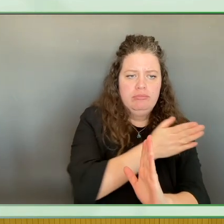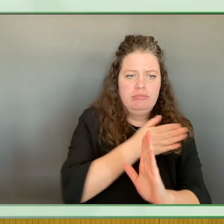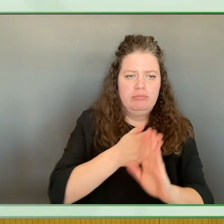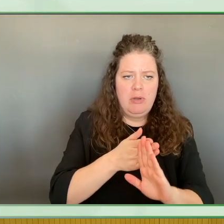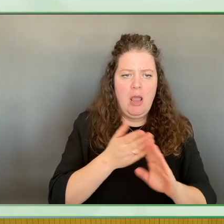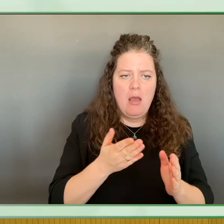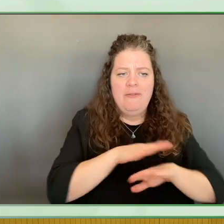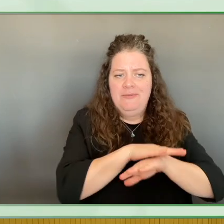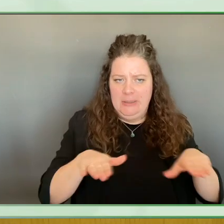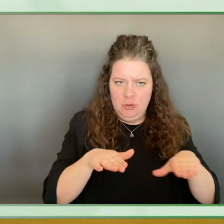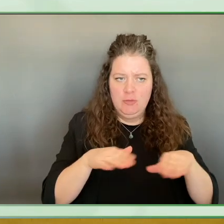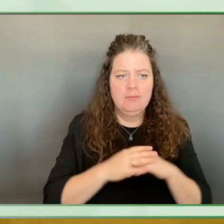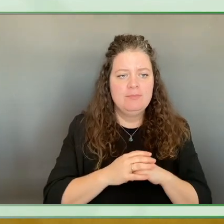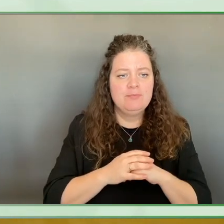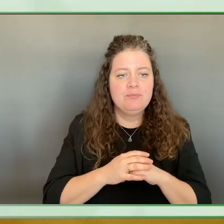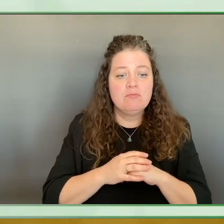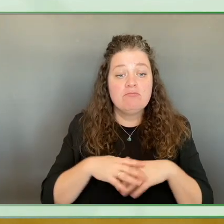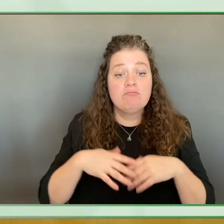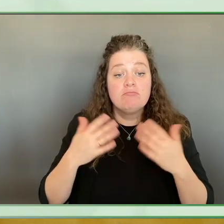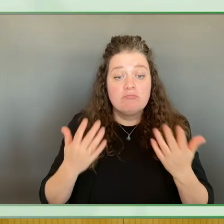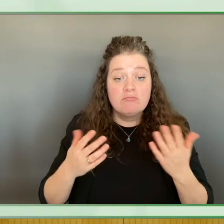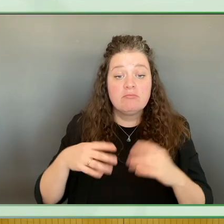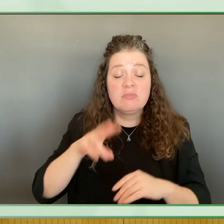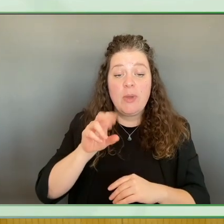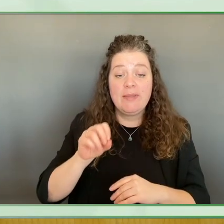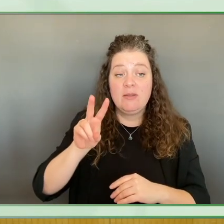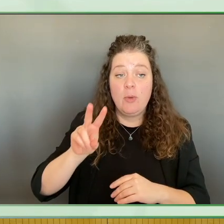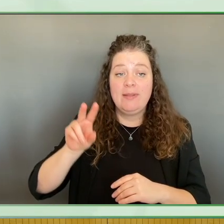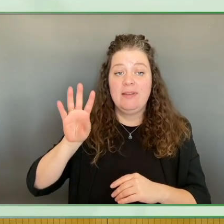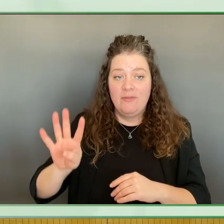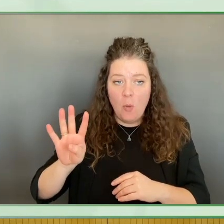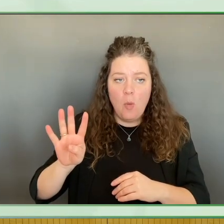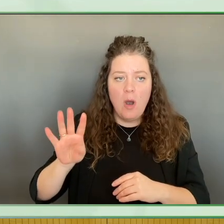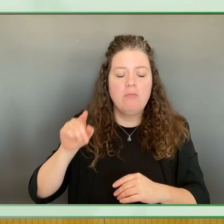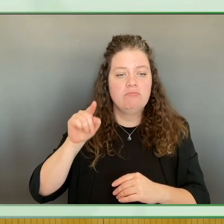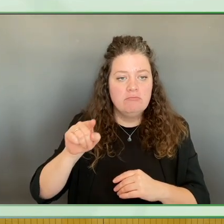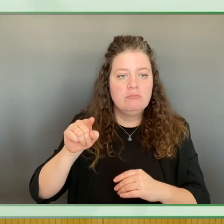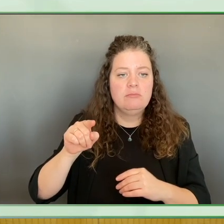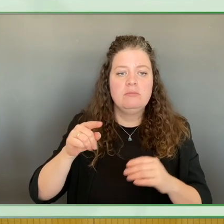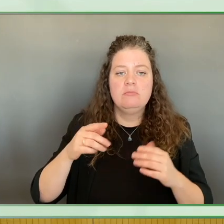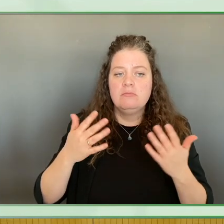in wheelchair tennis, and since then he has been training with a member from the national wheelchair tennis team.